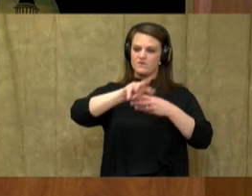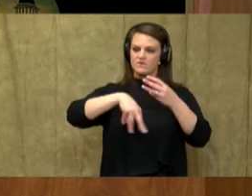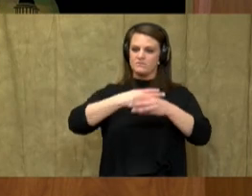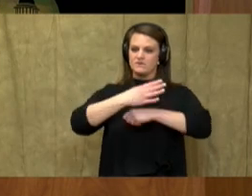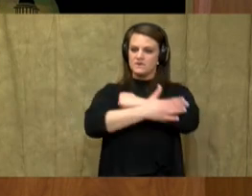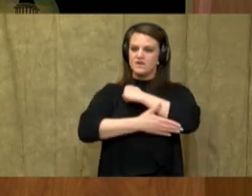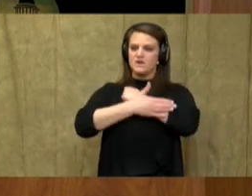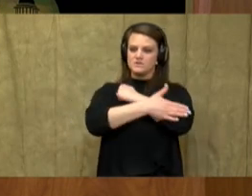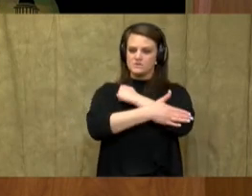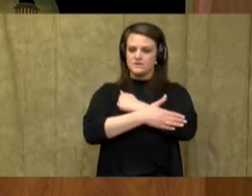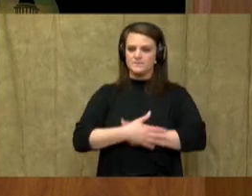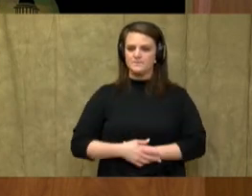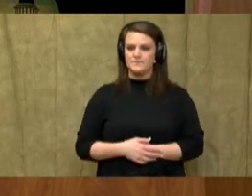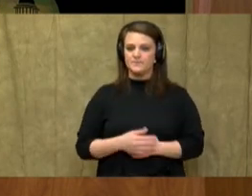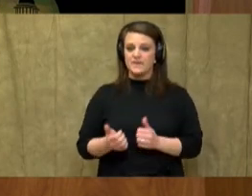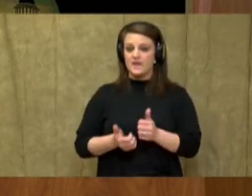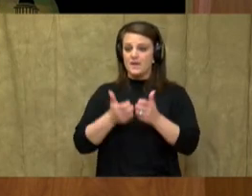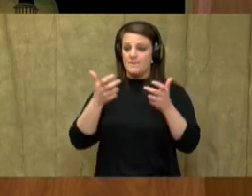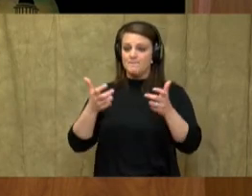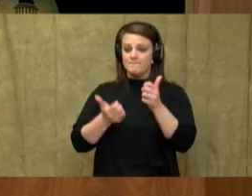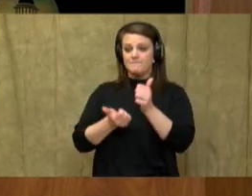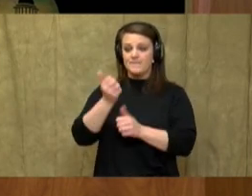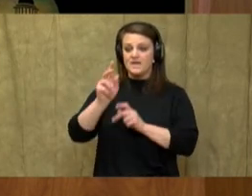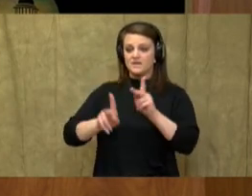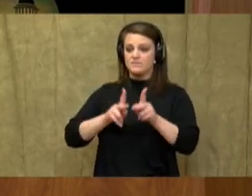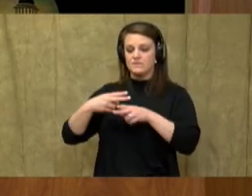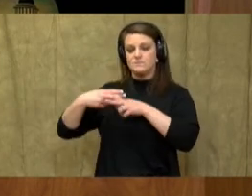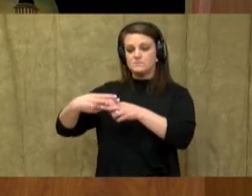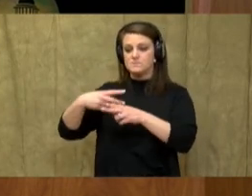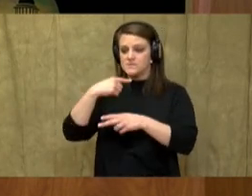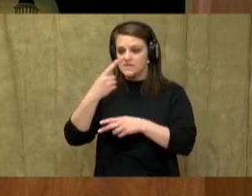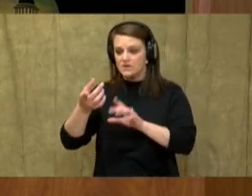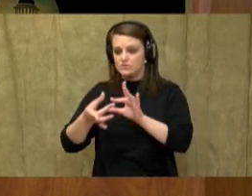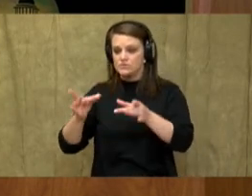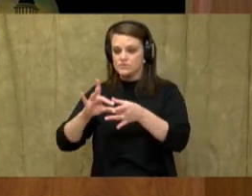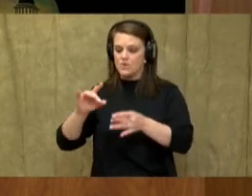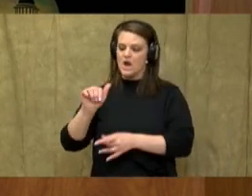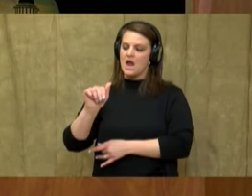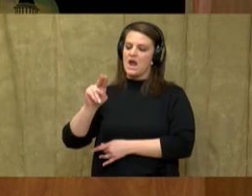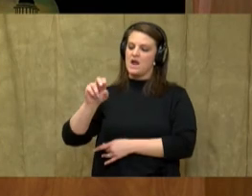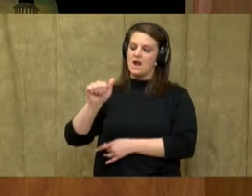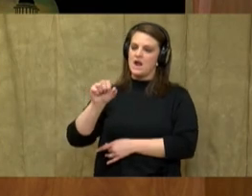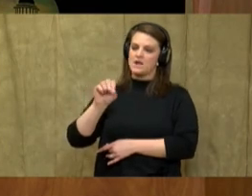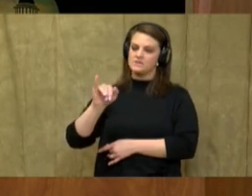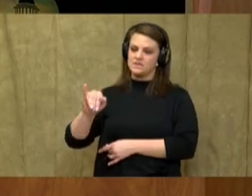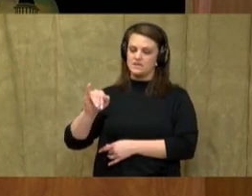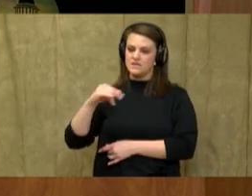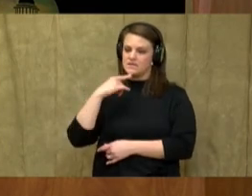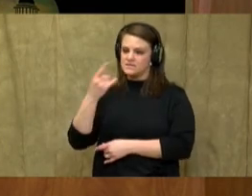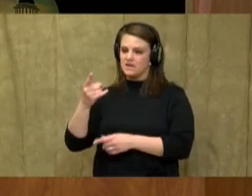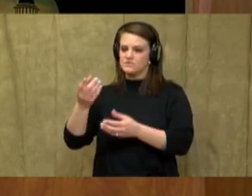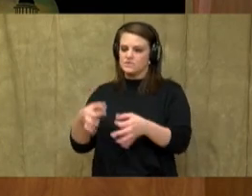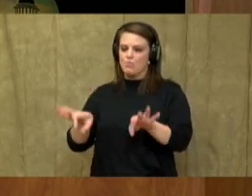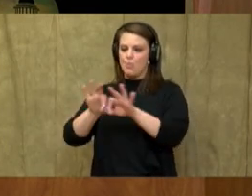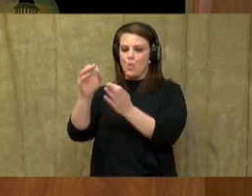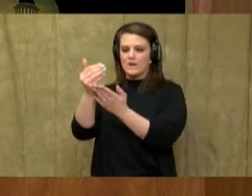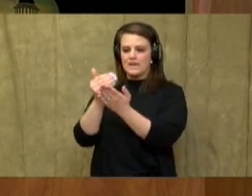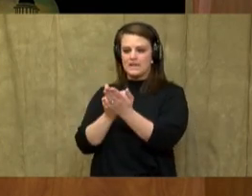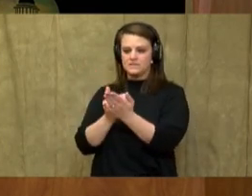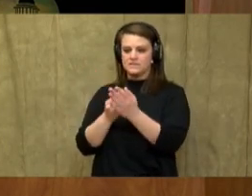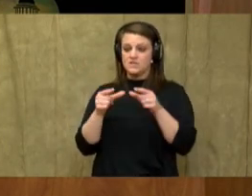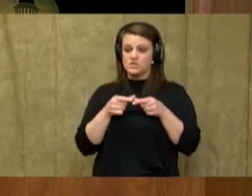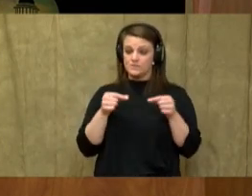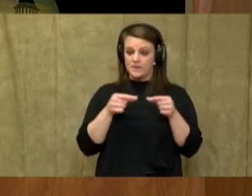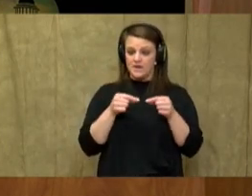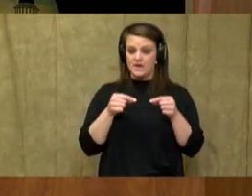African cultures tell stories about a spider named Anasi. The spider helps to teach other animals important lessons. In Japan, it